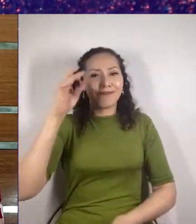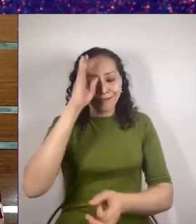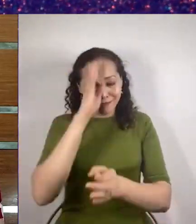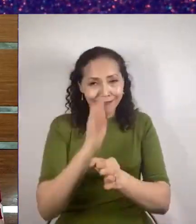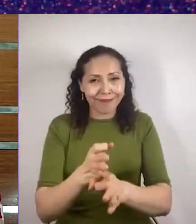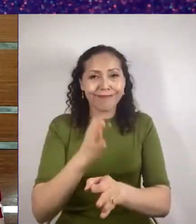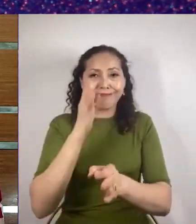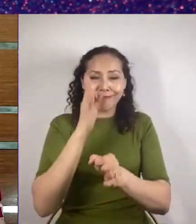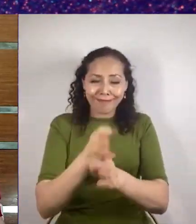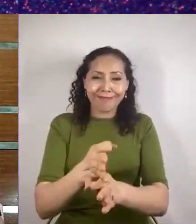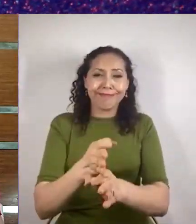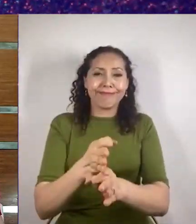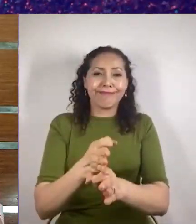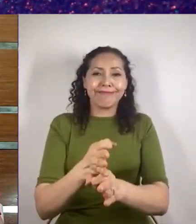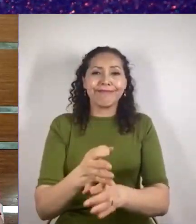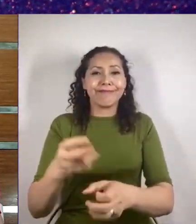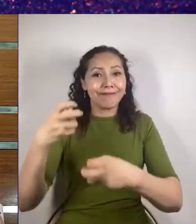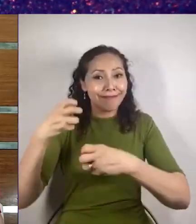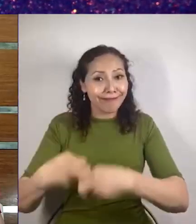my solid